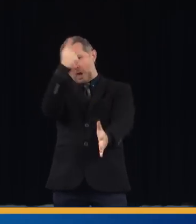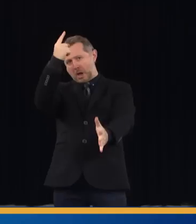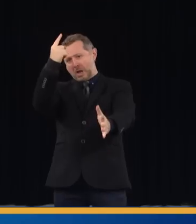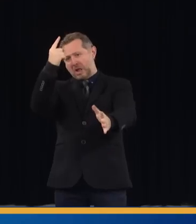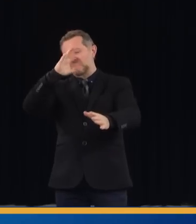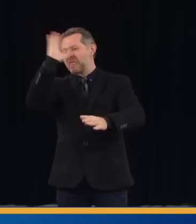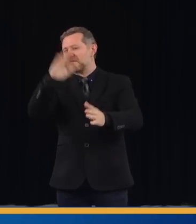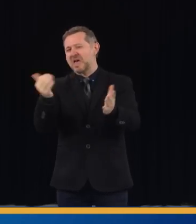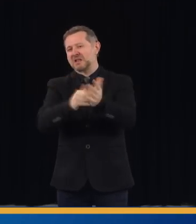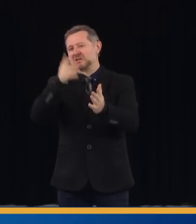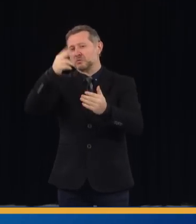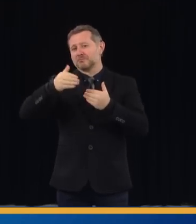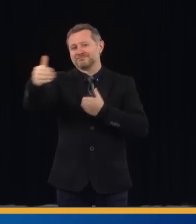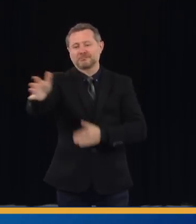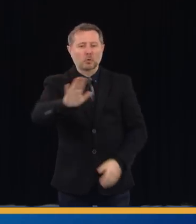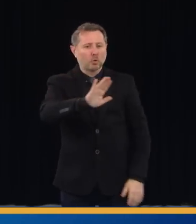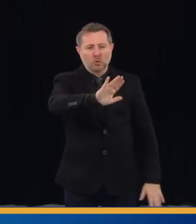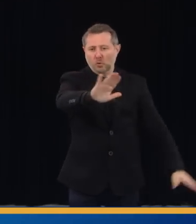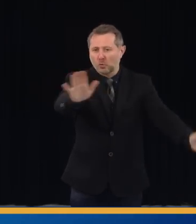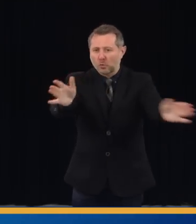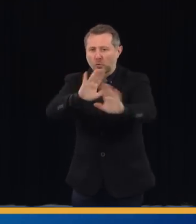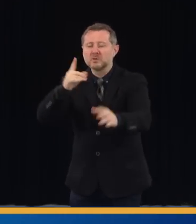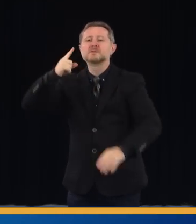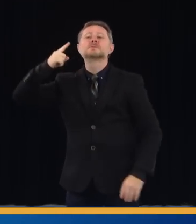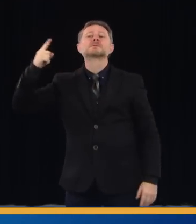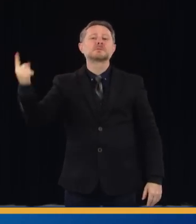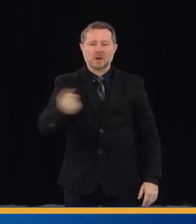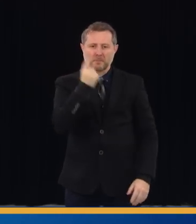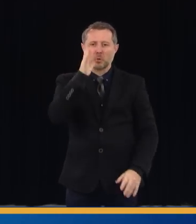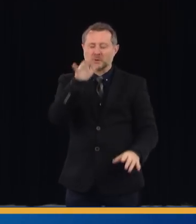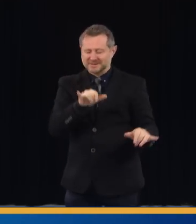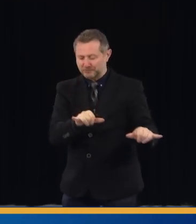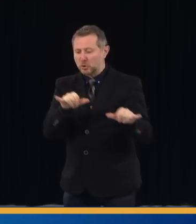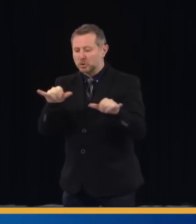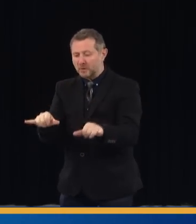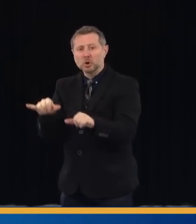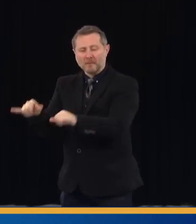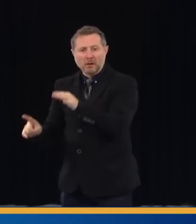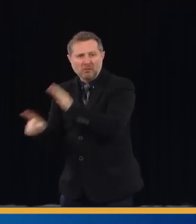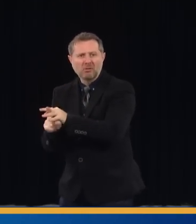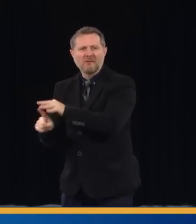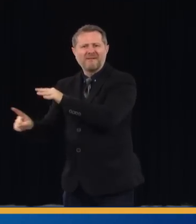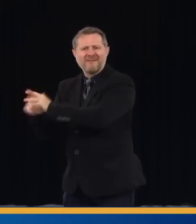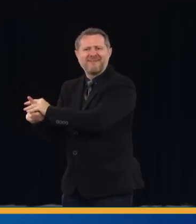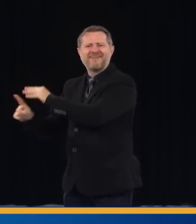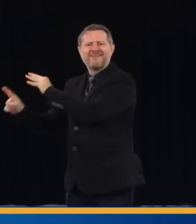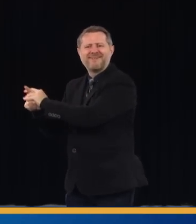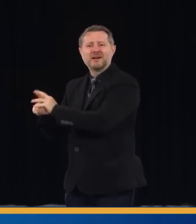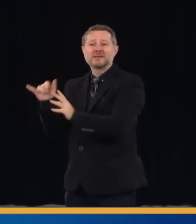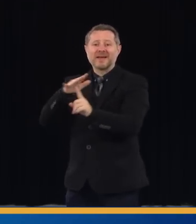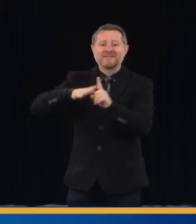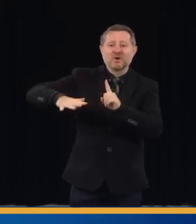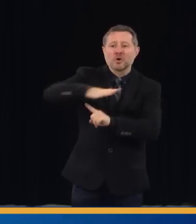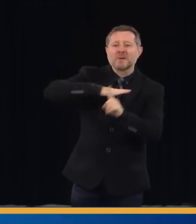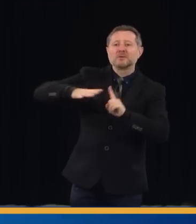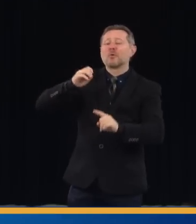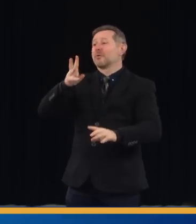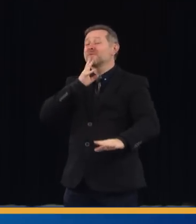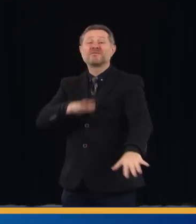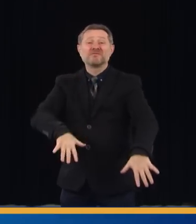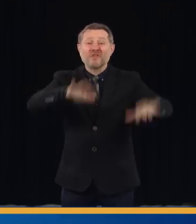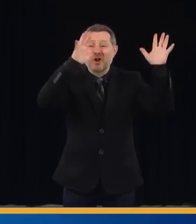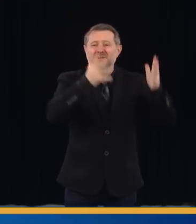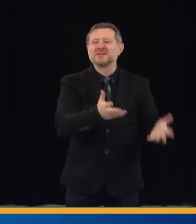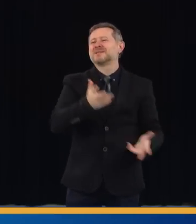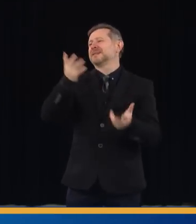Something like this will happen again. We're seeing it in the environment, we're seeing it with floods, we're seeing it with hurricanes.